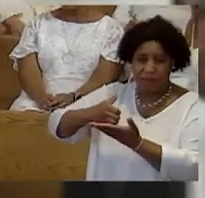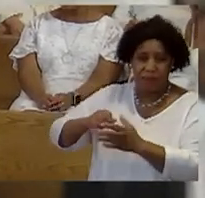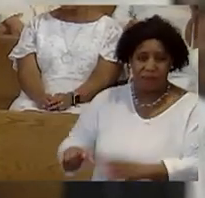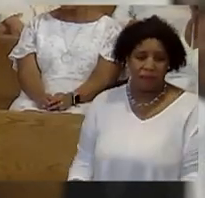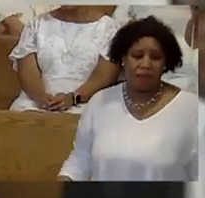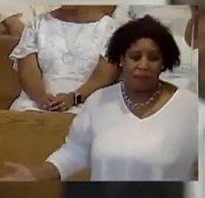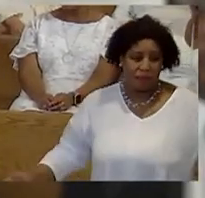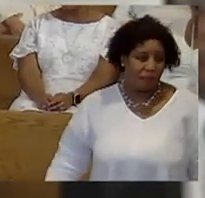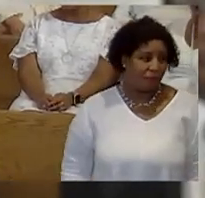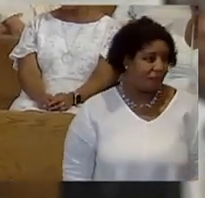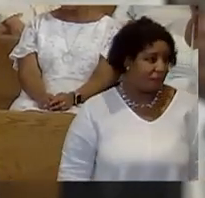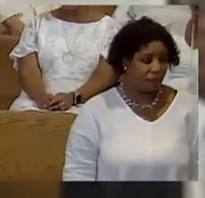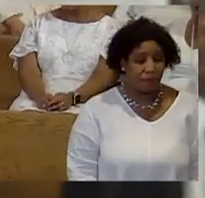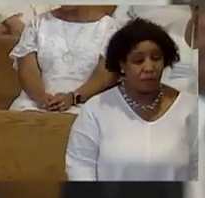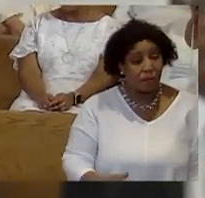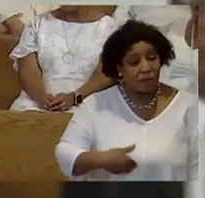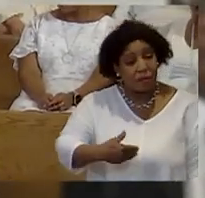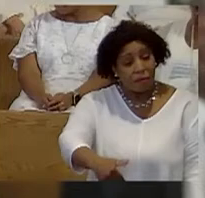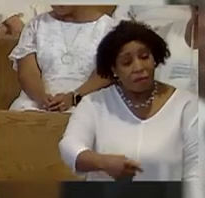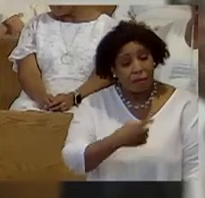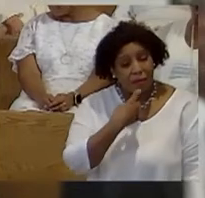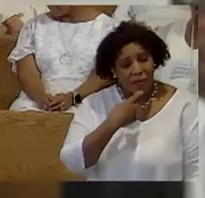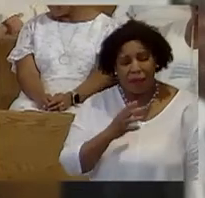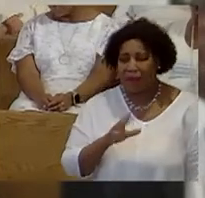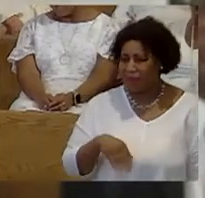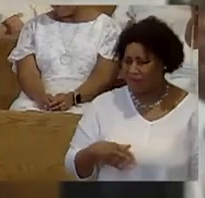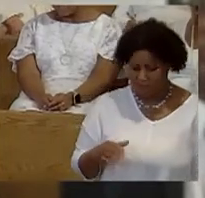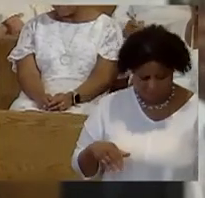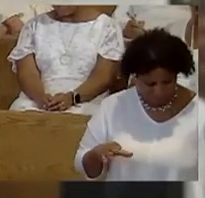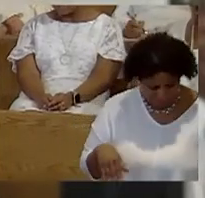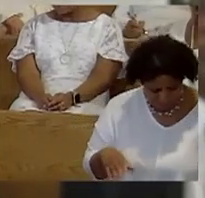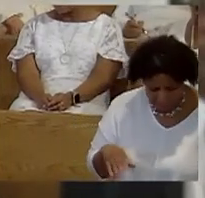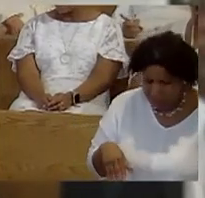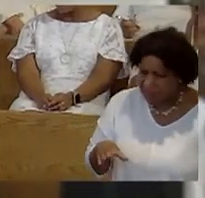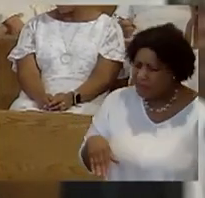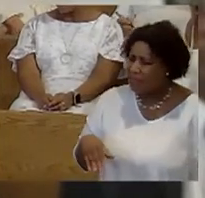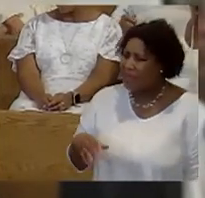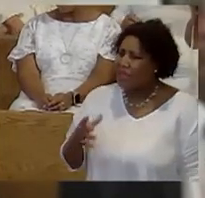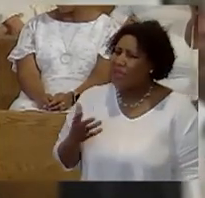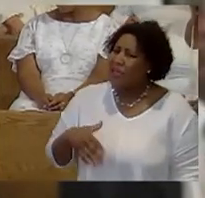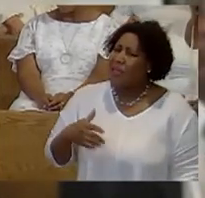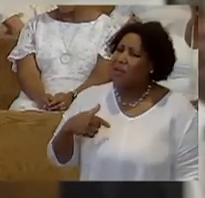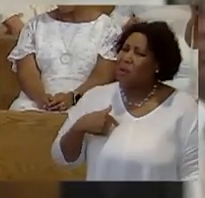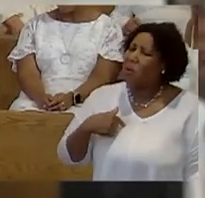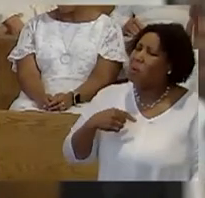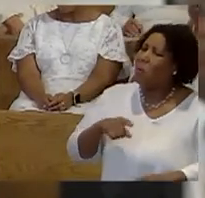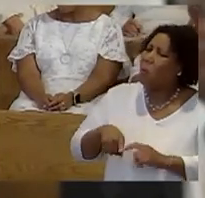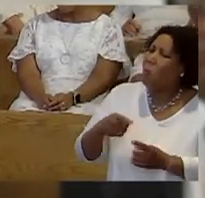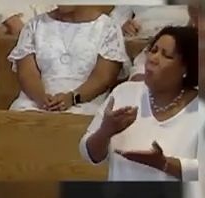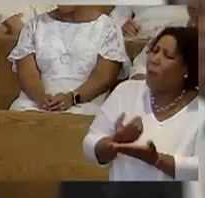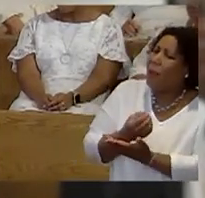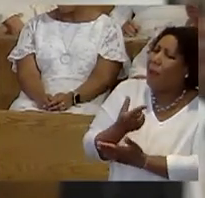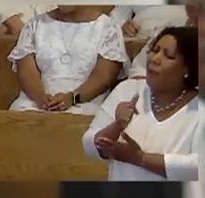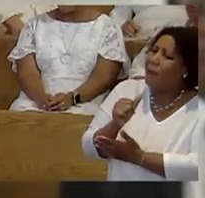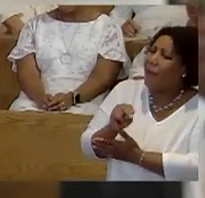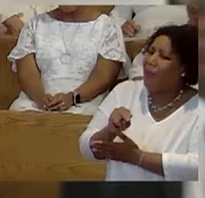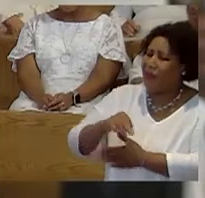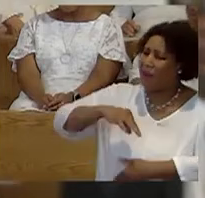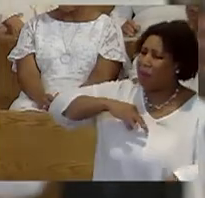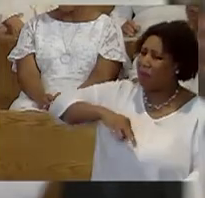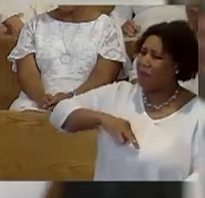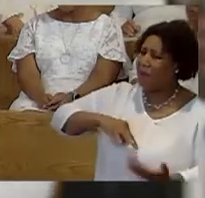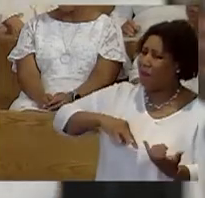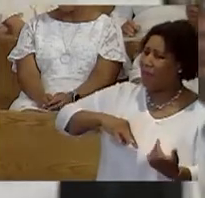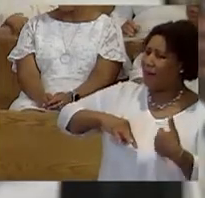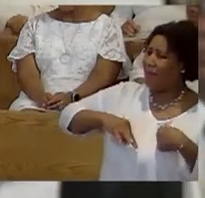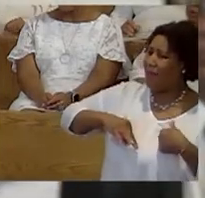to tell us a little further in the text. He said, what is it that I consider a gain? What is it that is benefiting me